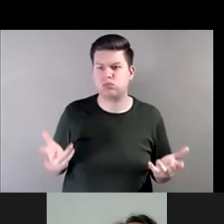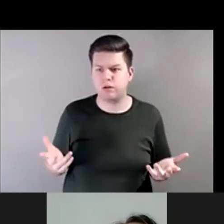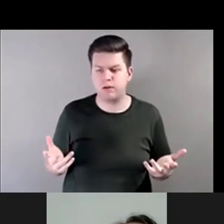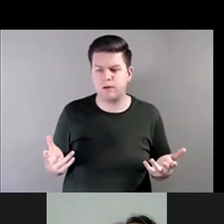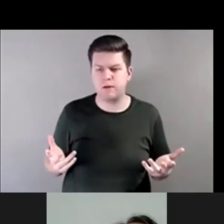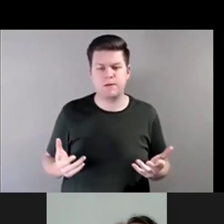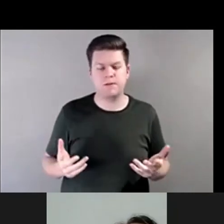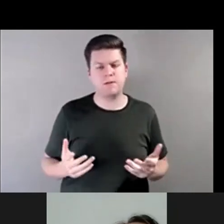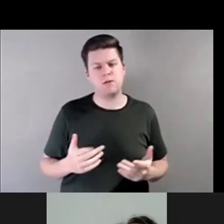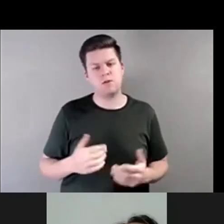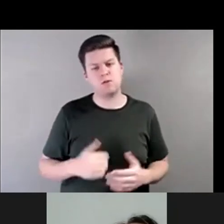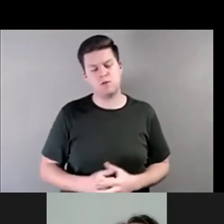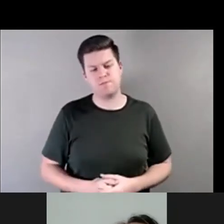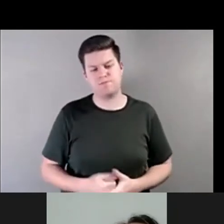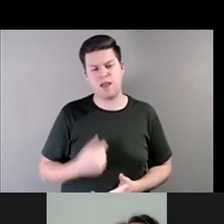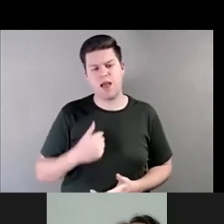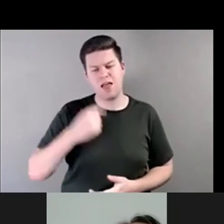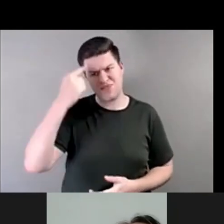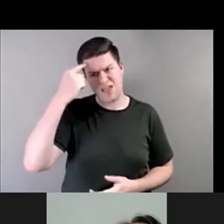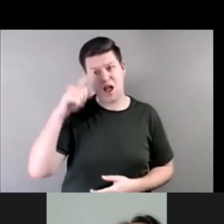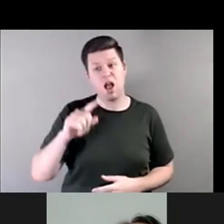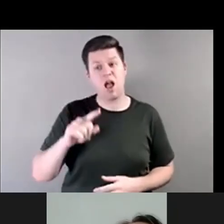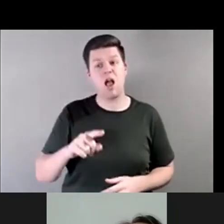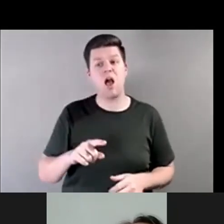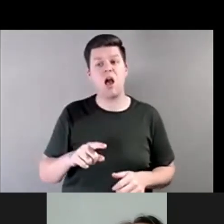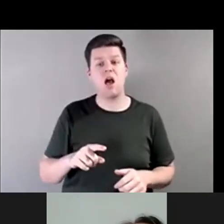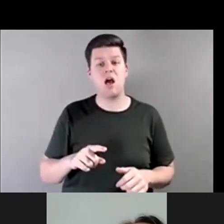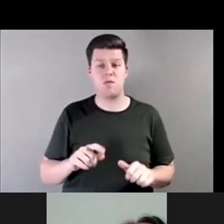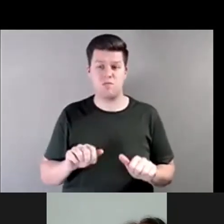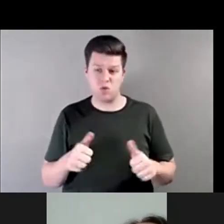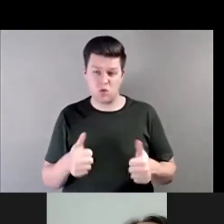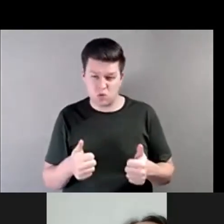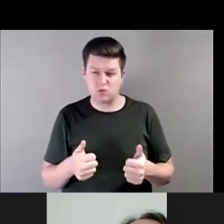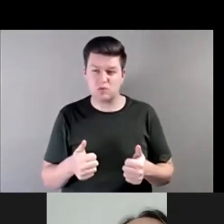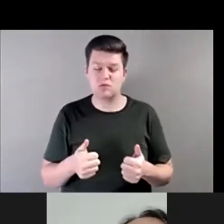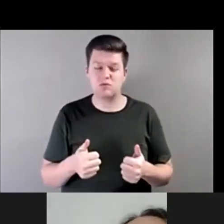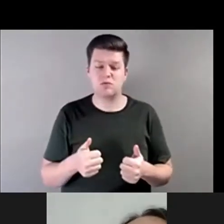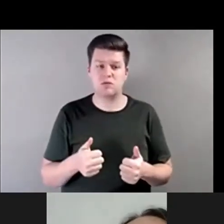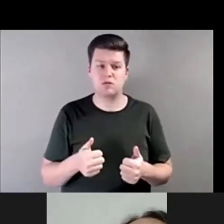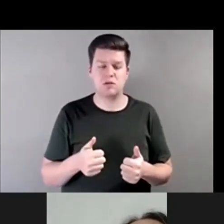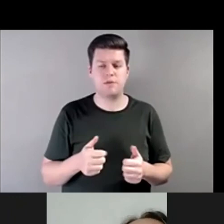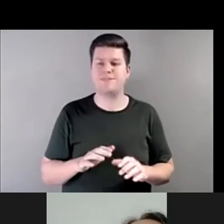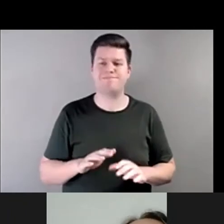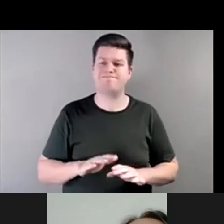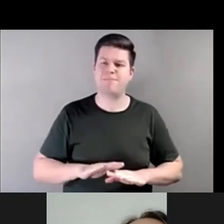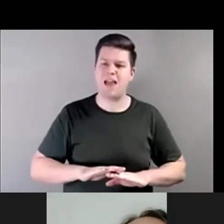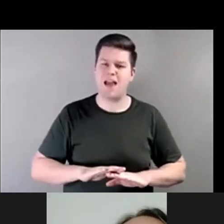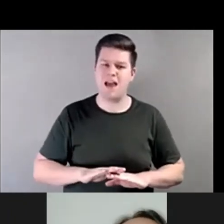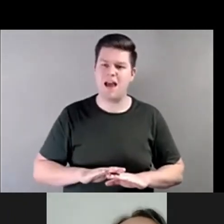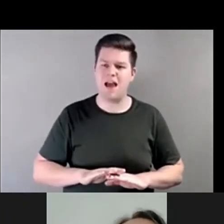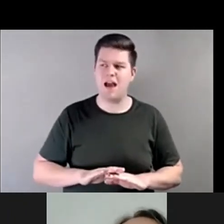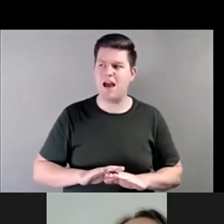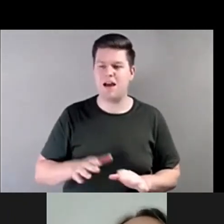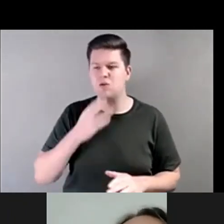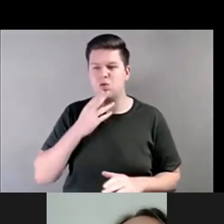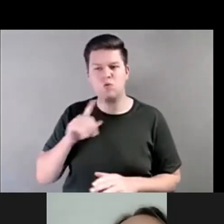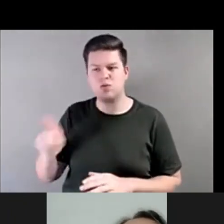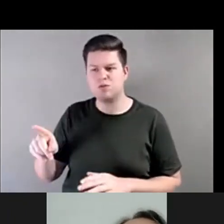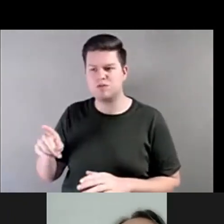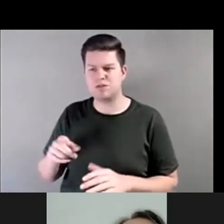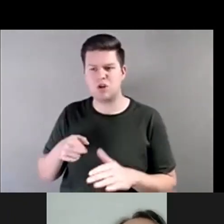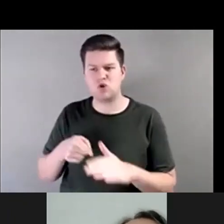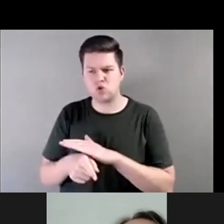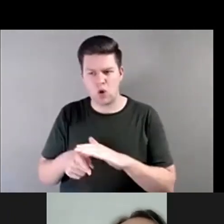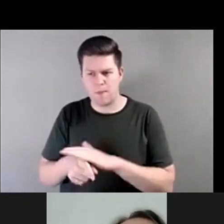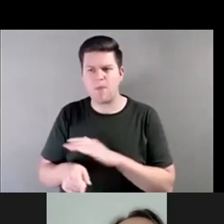it would be good if there was you know, I mean, I ended up getting a taxi. I didn't use the tube